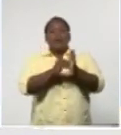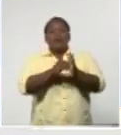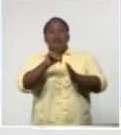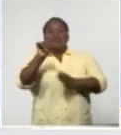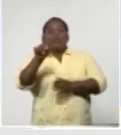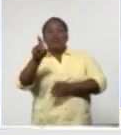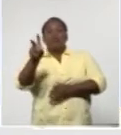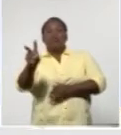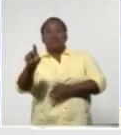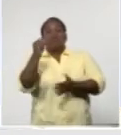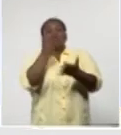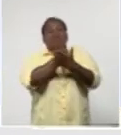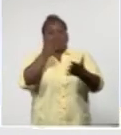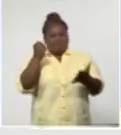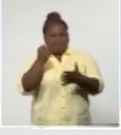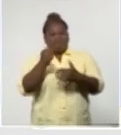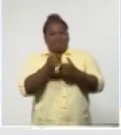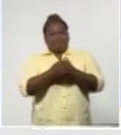with